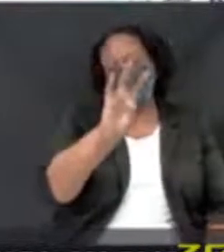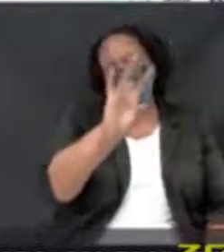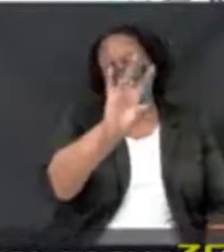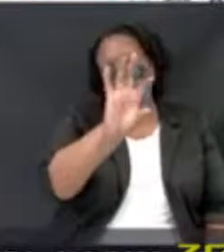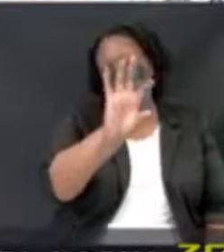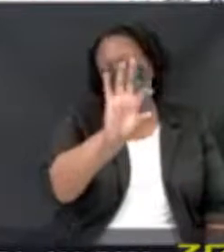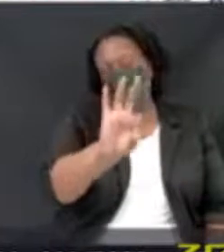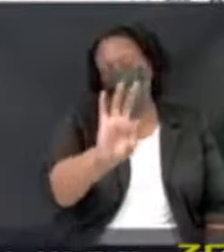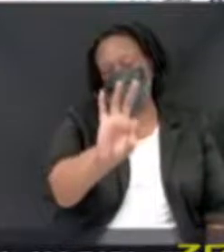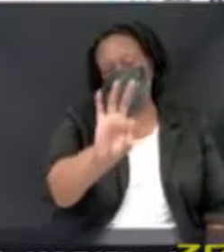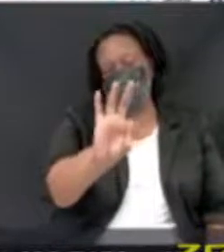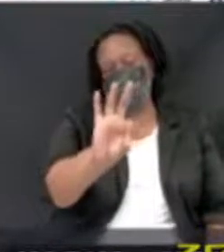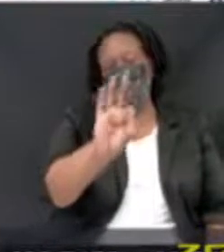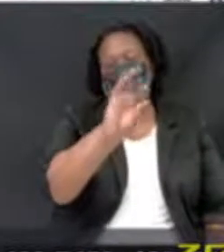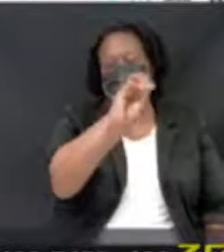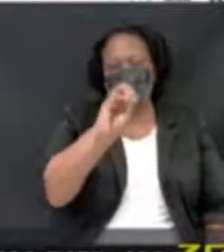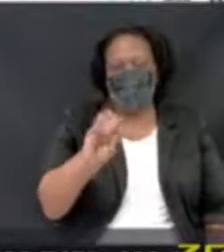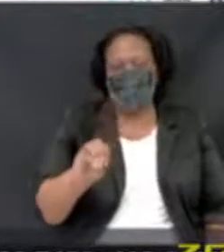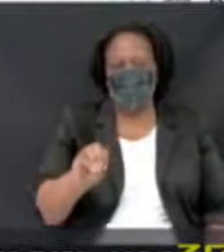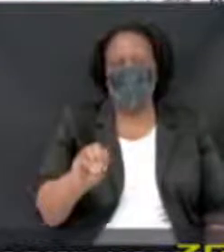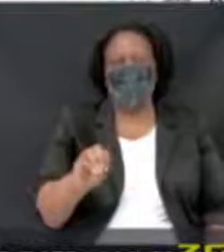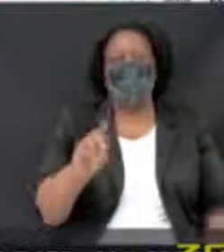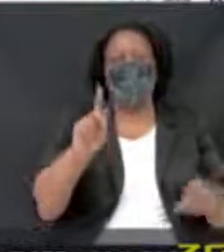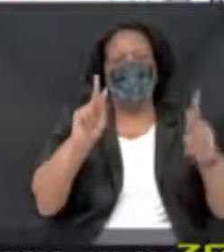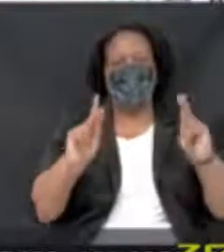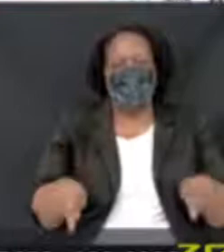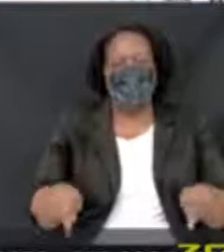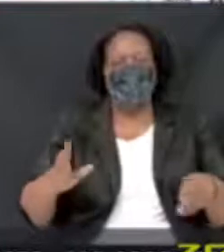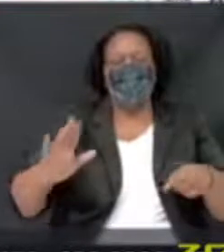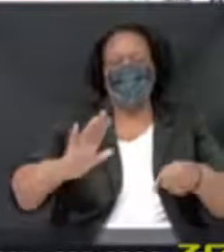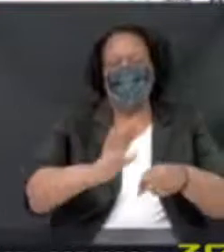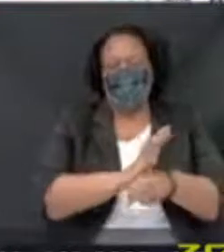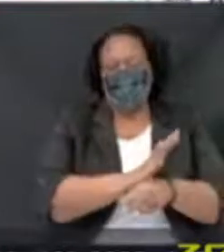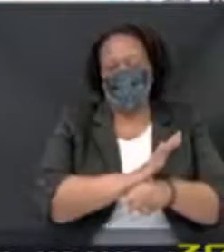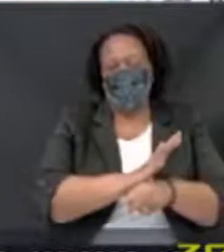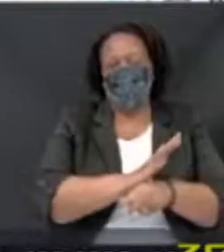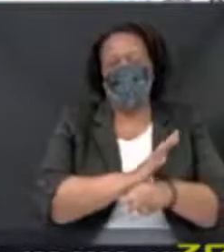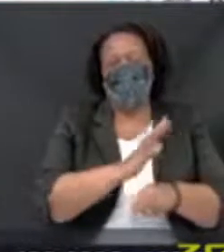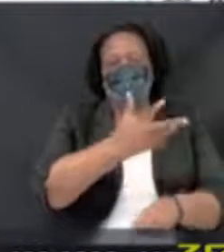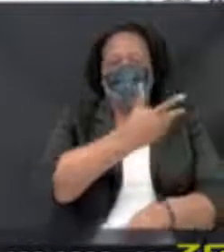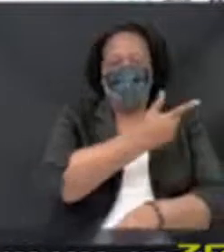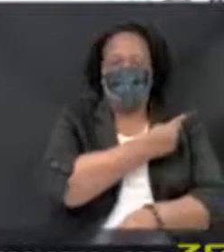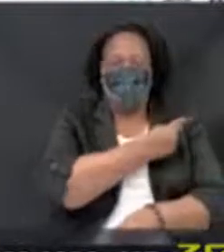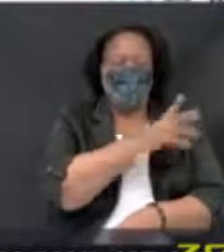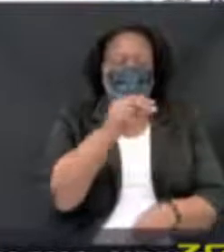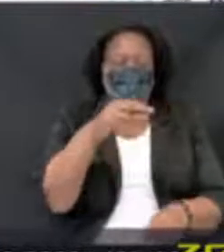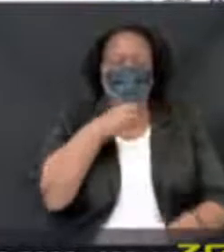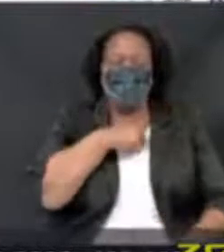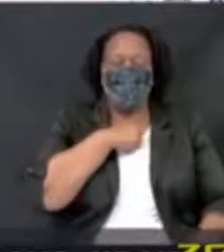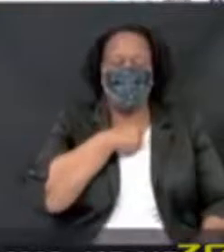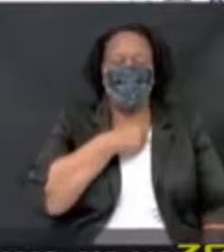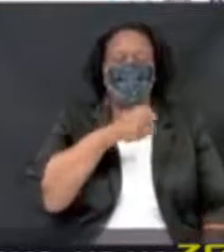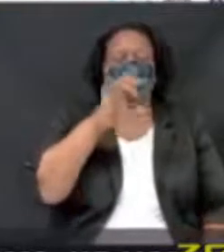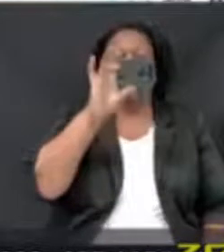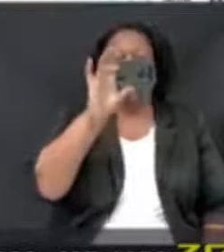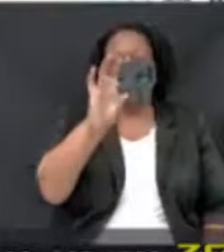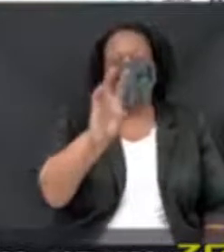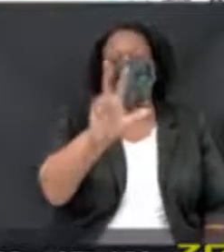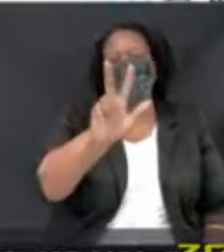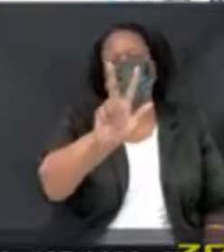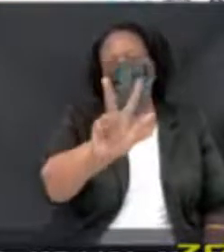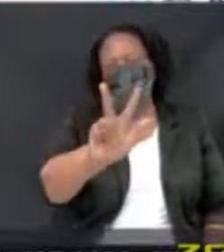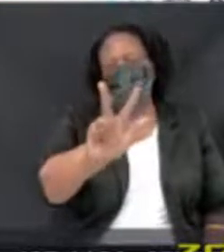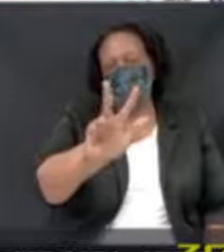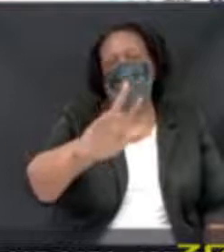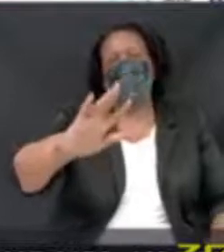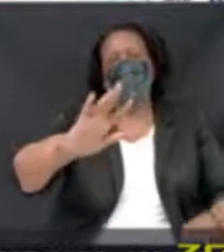vaccinated, vaccinated persons in St. Kitts and Nevis, then it means that we have to implement some measures to ease